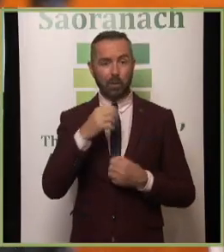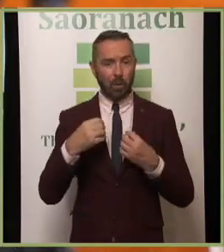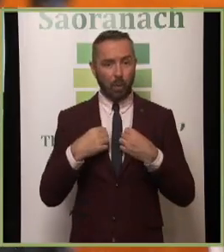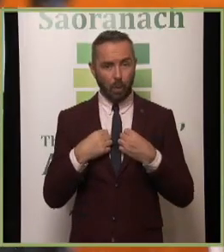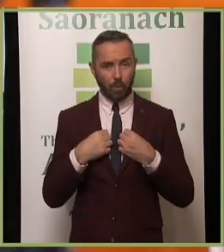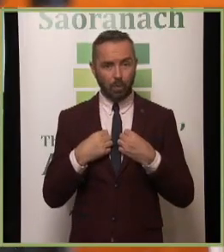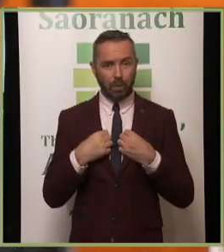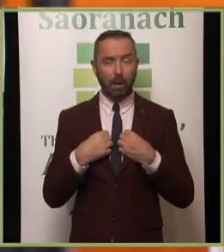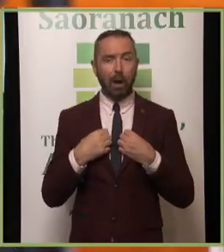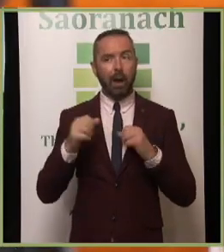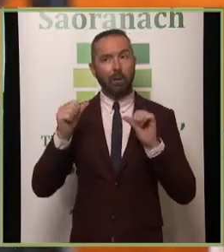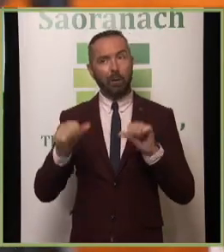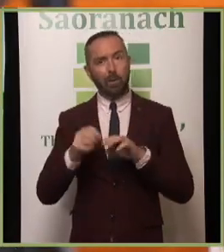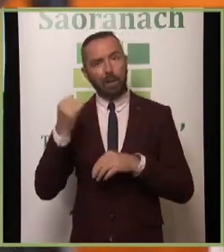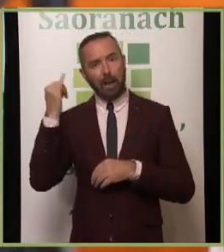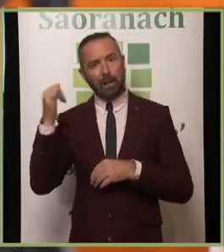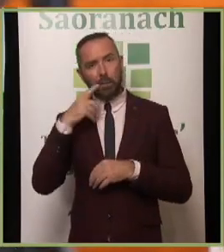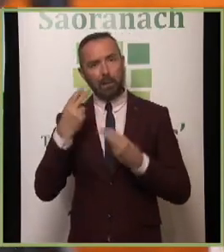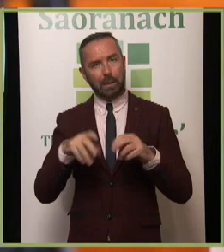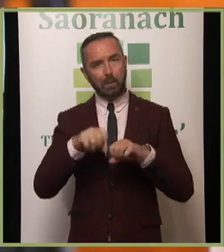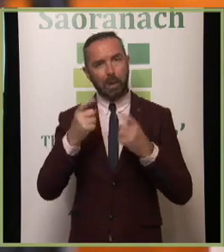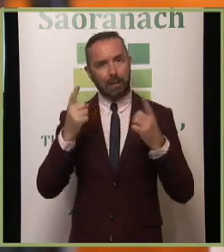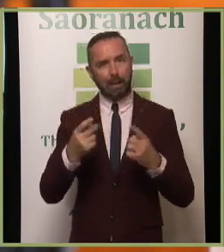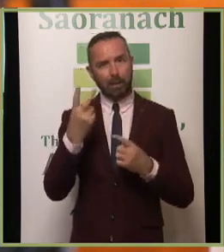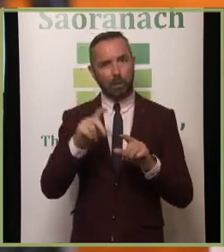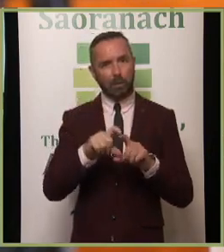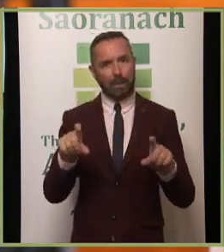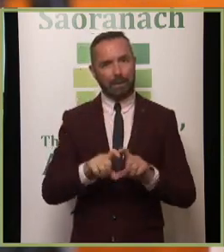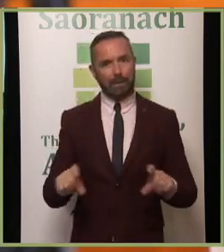agree with the principle, but we might need to break it up into 2 sentences.